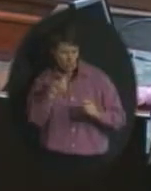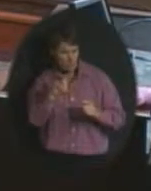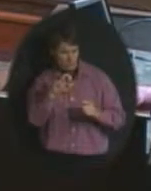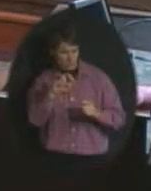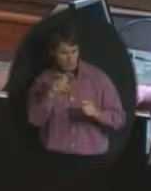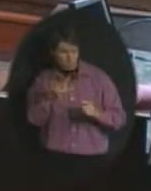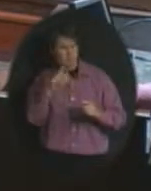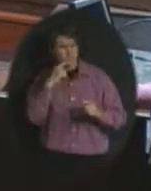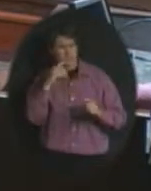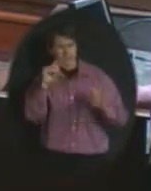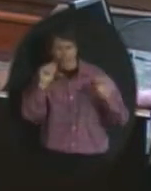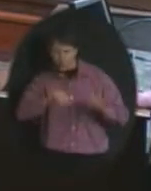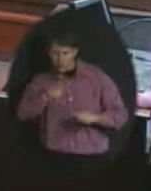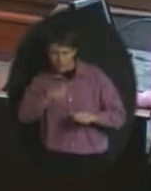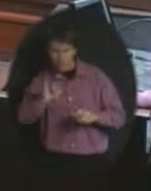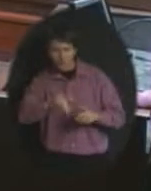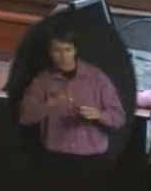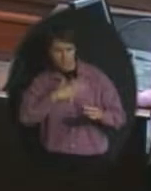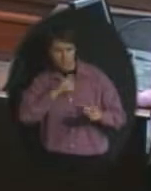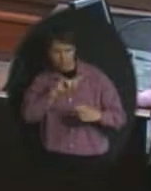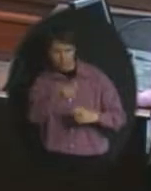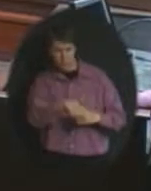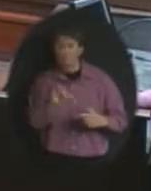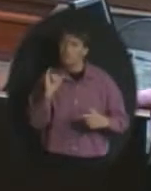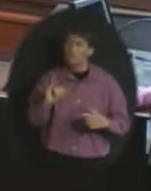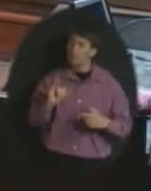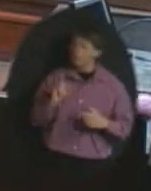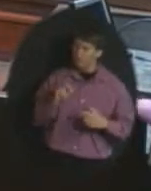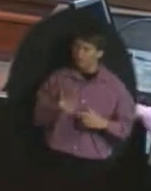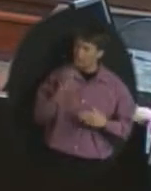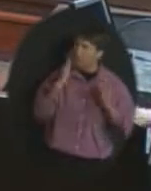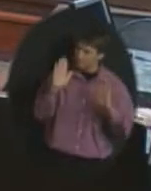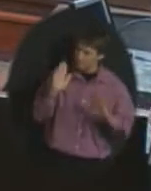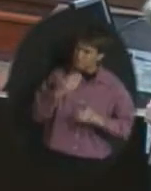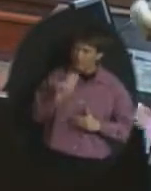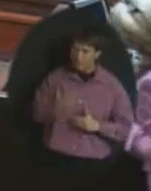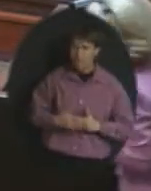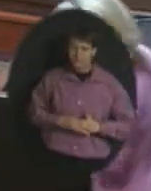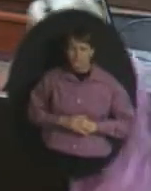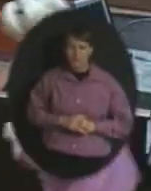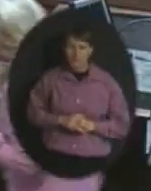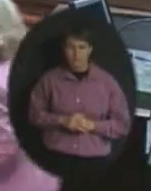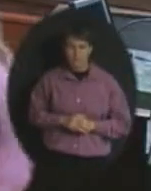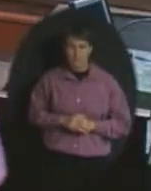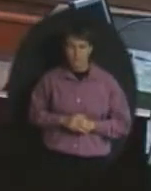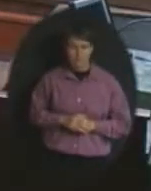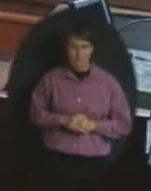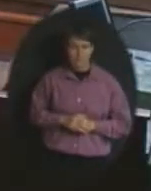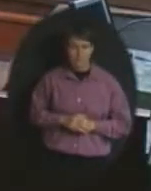it could be renewed, and that was the question okay. I had. Yeah. Yeah. Okay, great. Thank you.